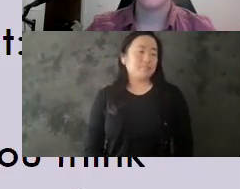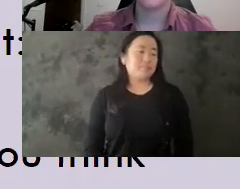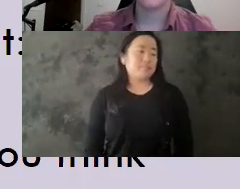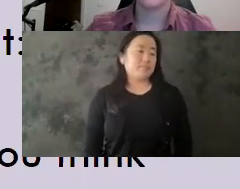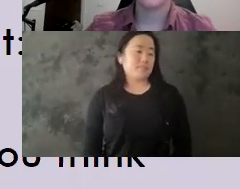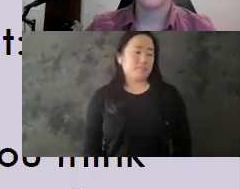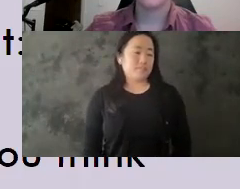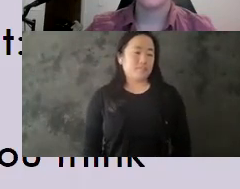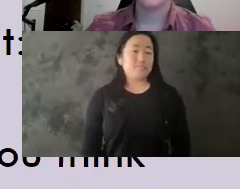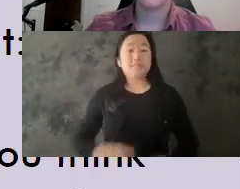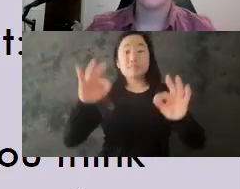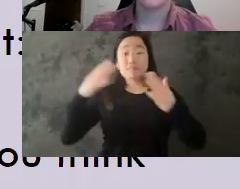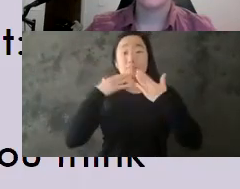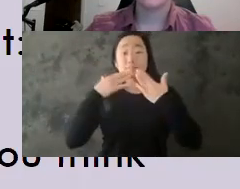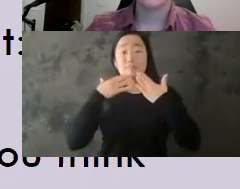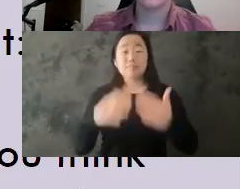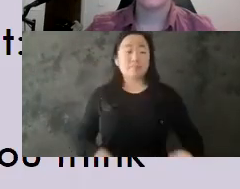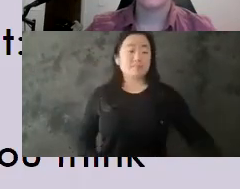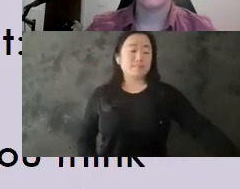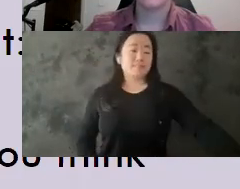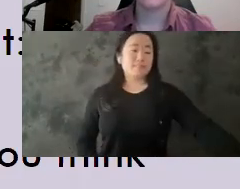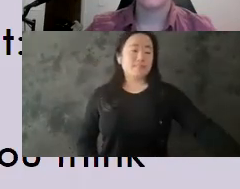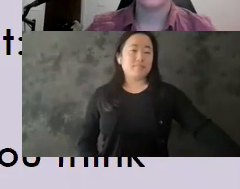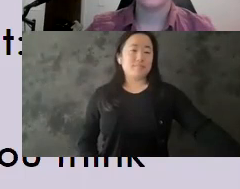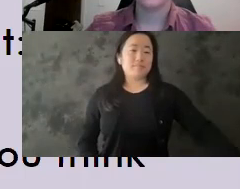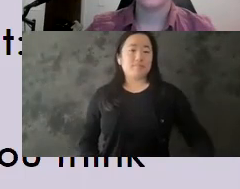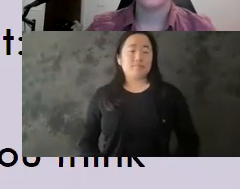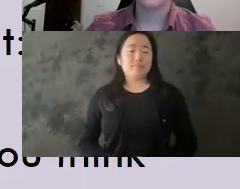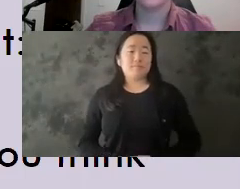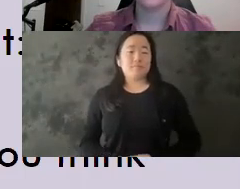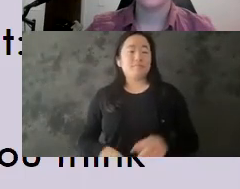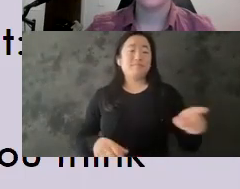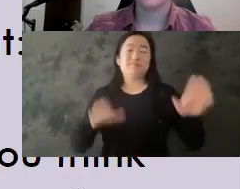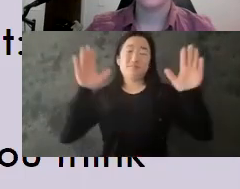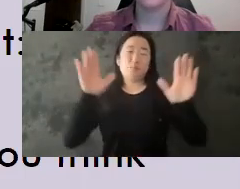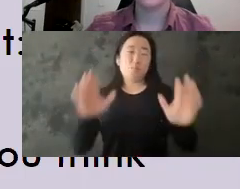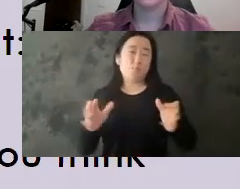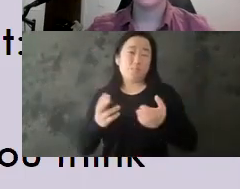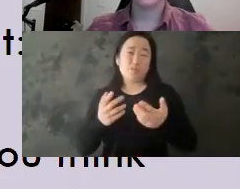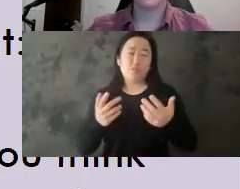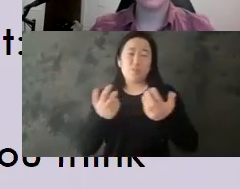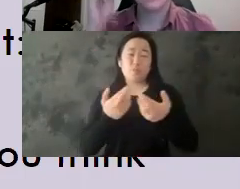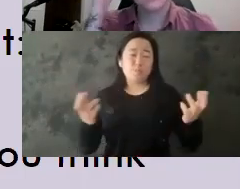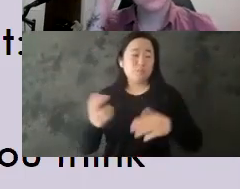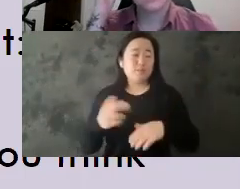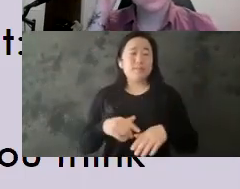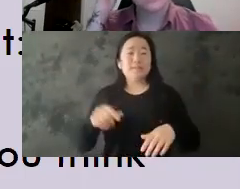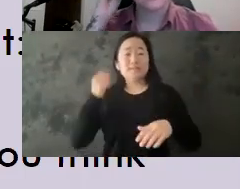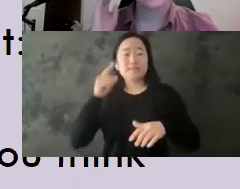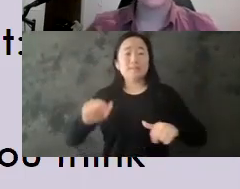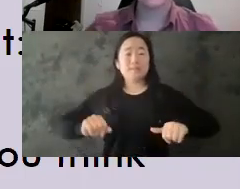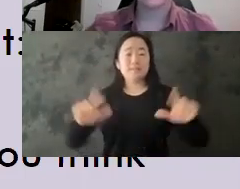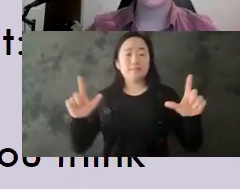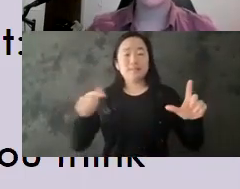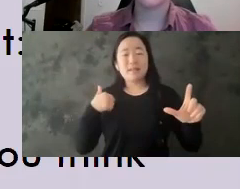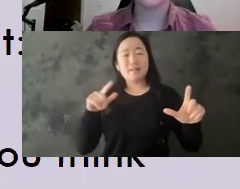Great, thank you so much. And that is a really great resource. If you do want to click on the link on the slide, there's a lot of other